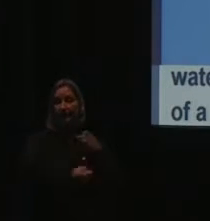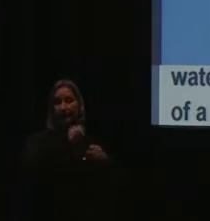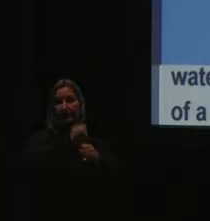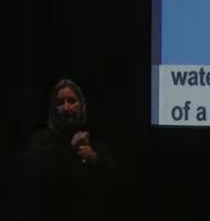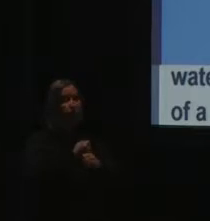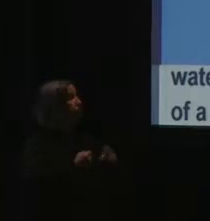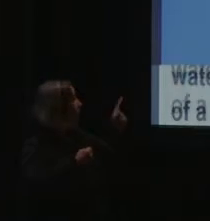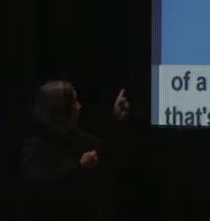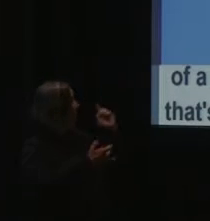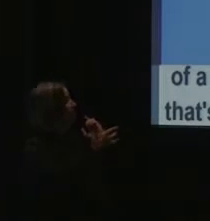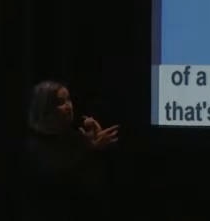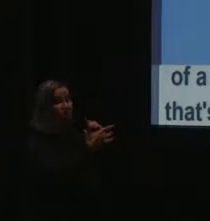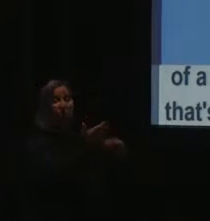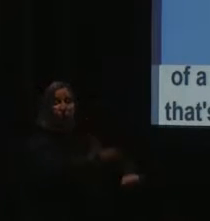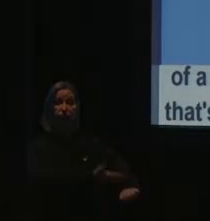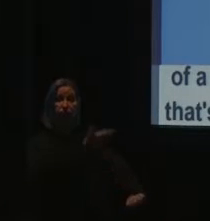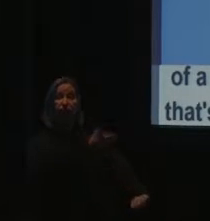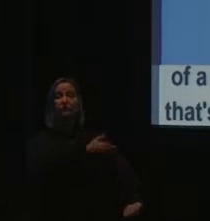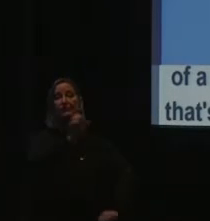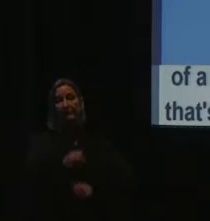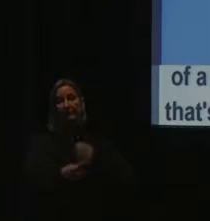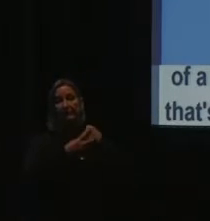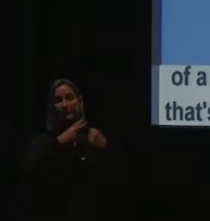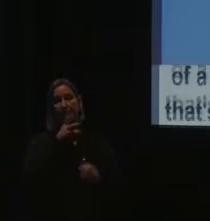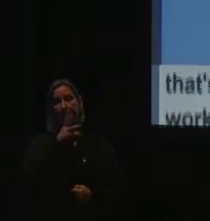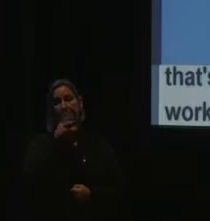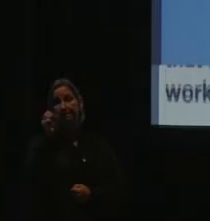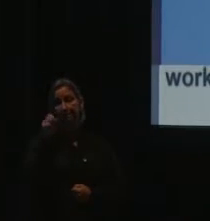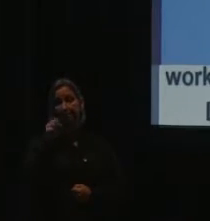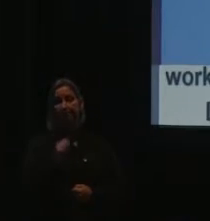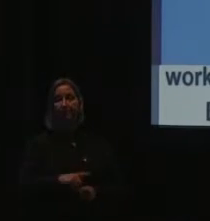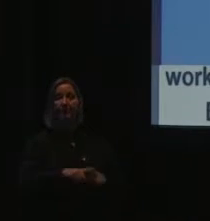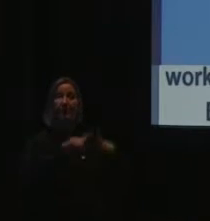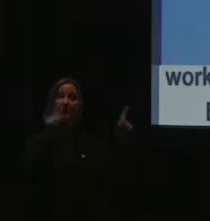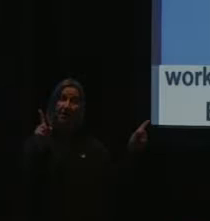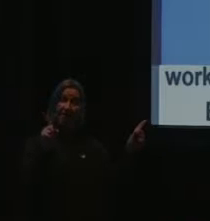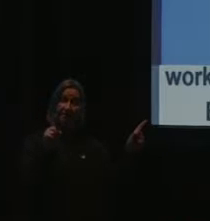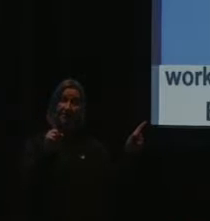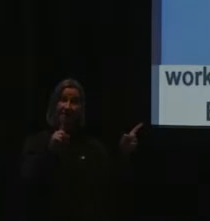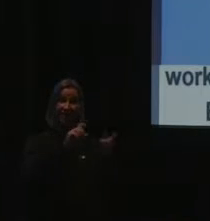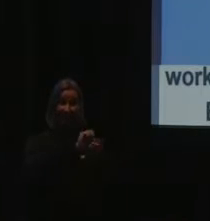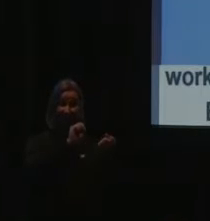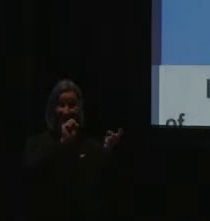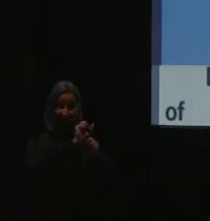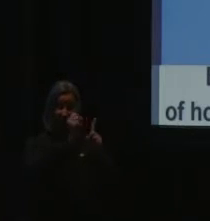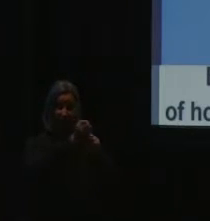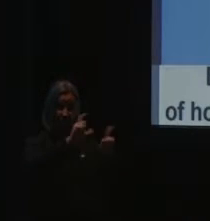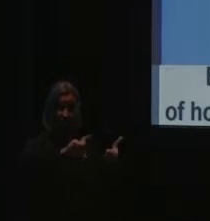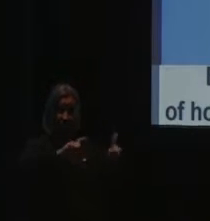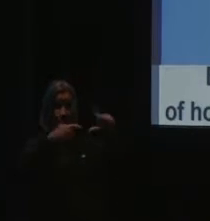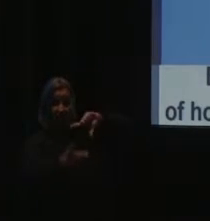and efficiency that really does work. But it's an interesting thing that the paradox sort of holds true when we talk about things